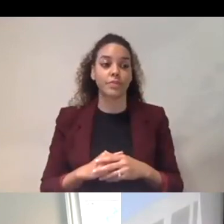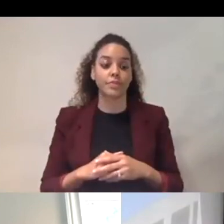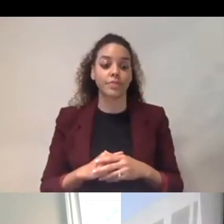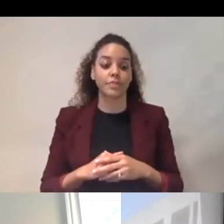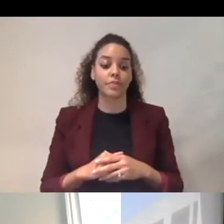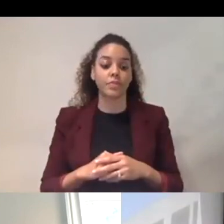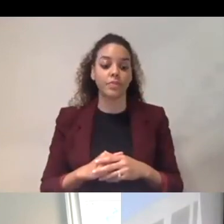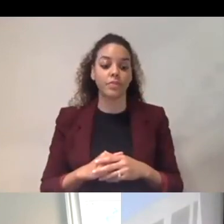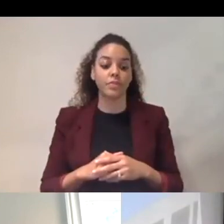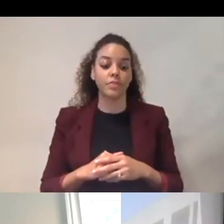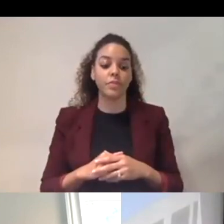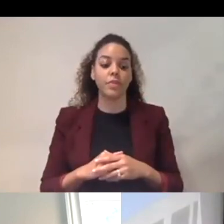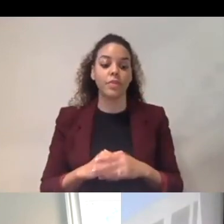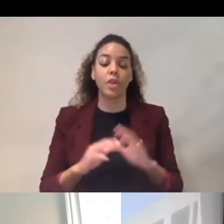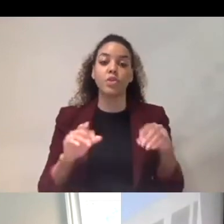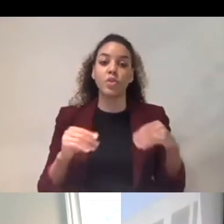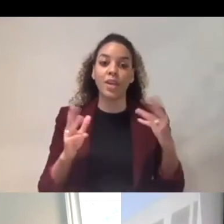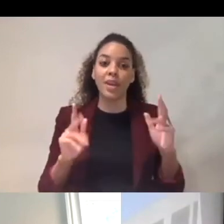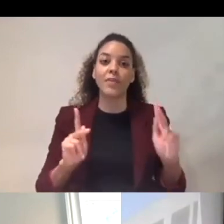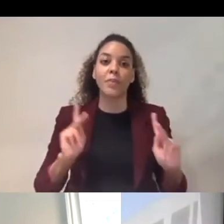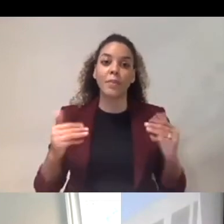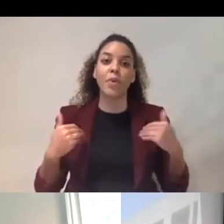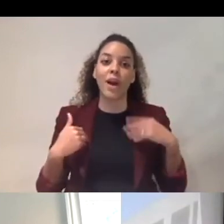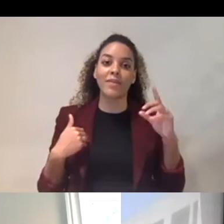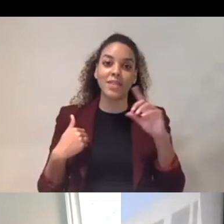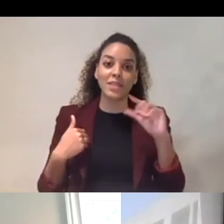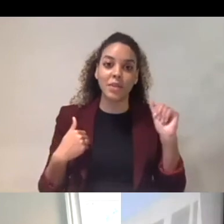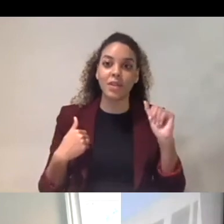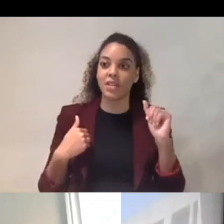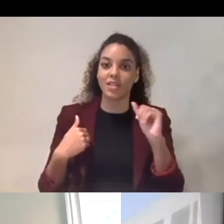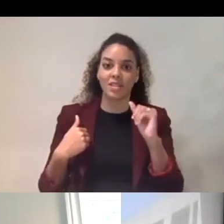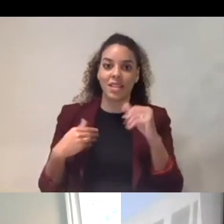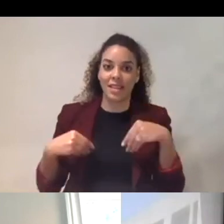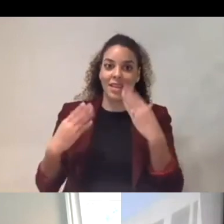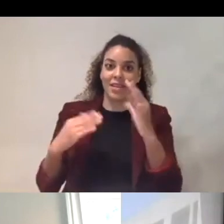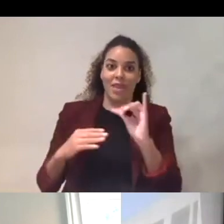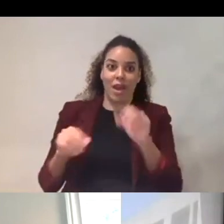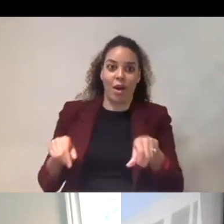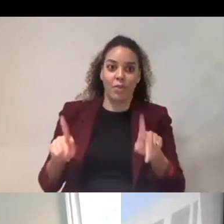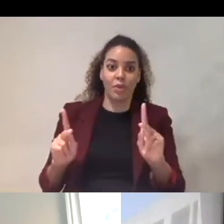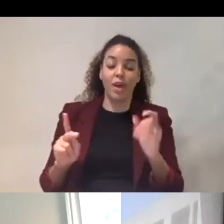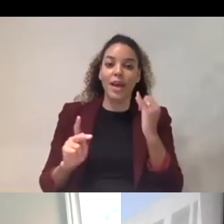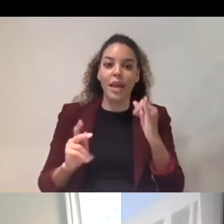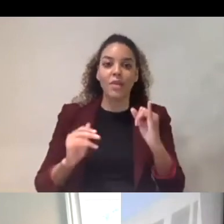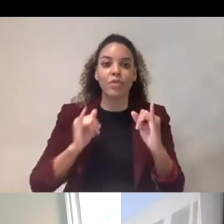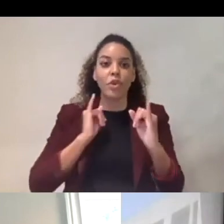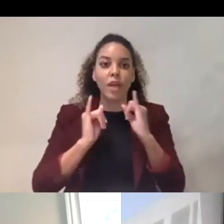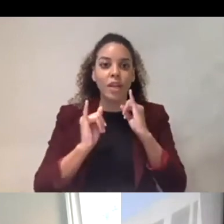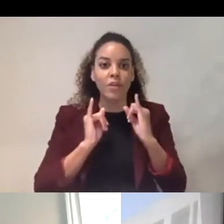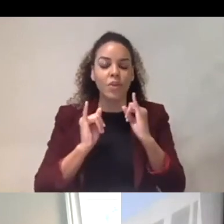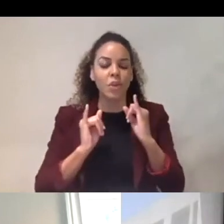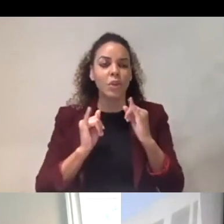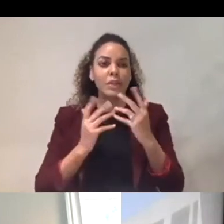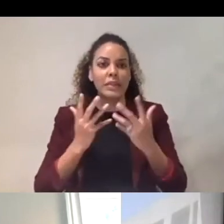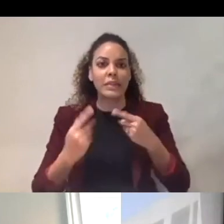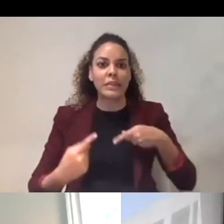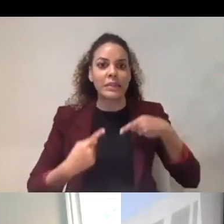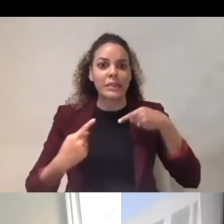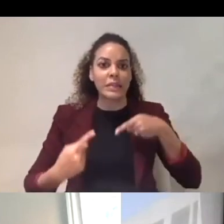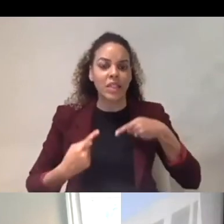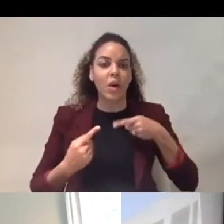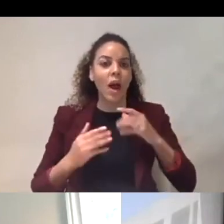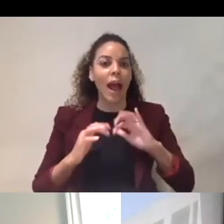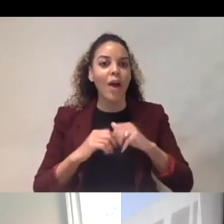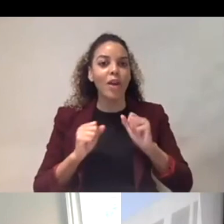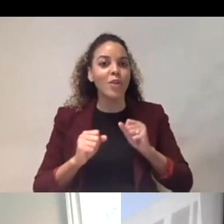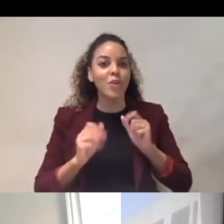have that opportunity. And if you don't interview well, you don't get past that. How do you account for that? And so looking at those